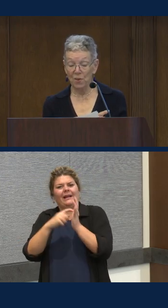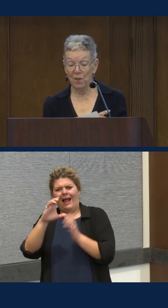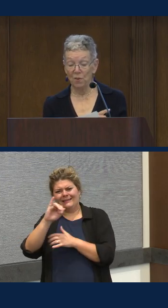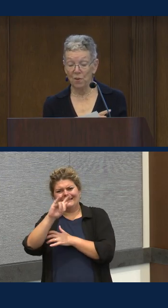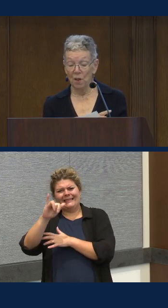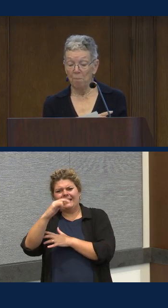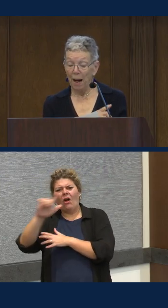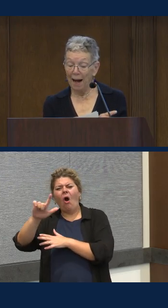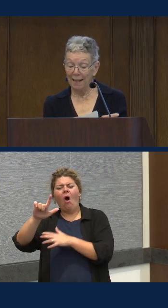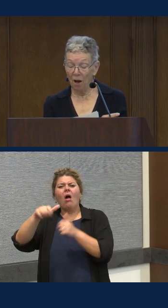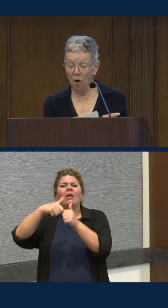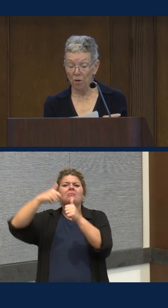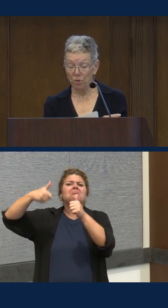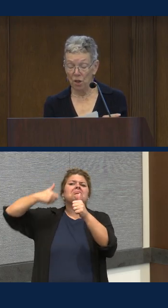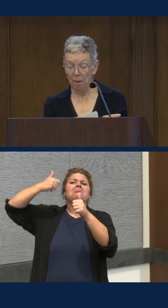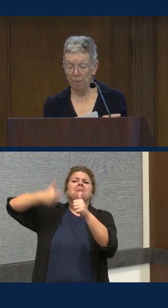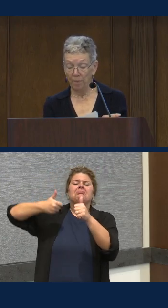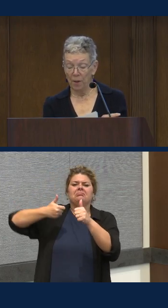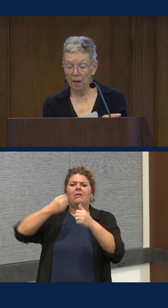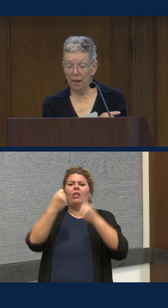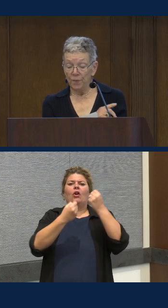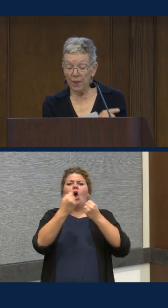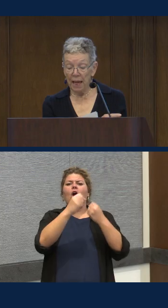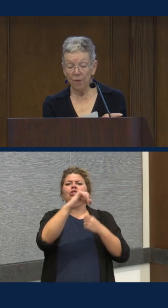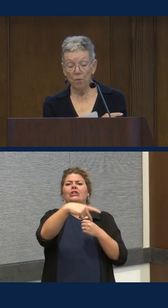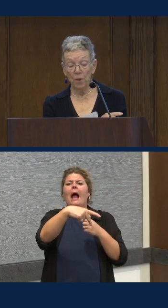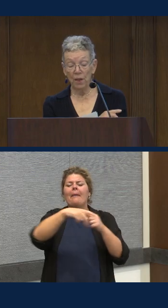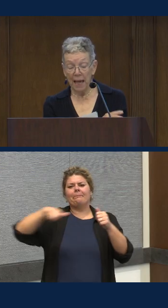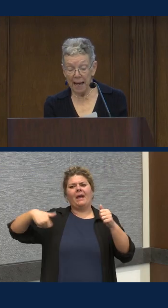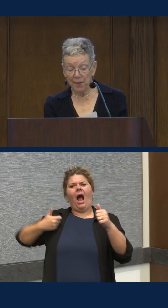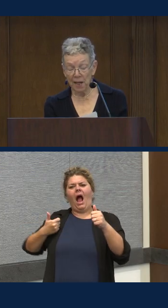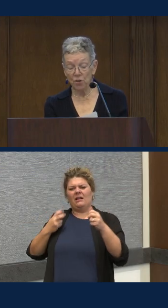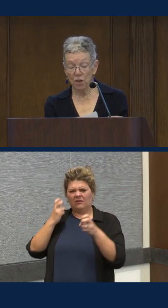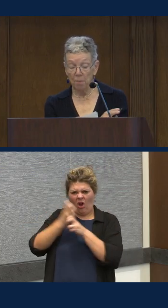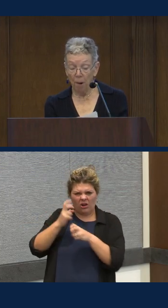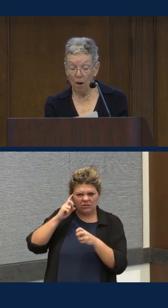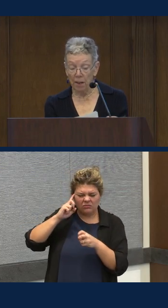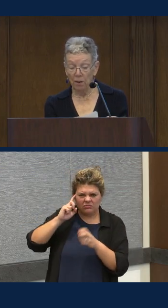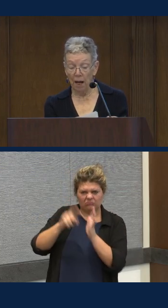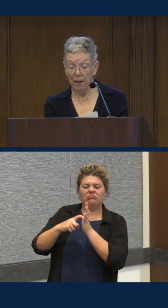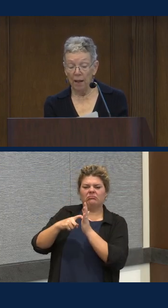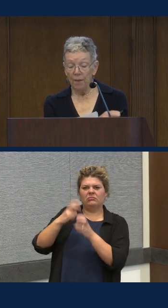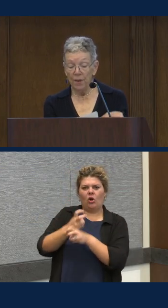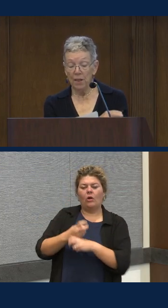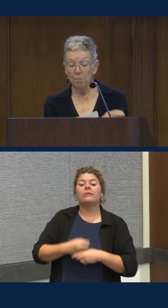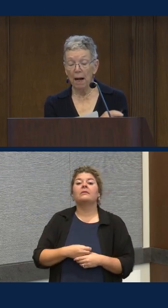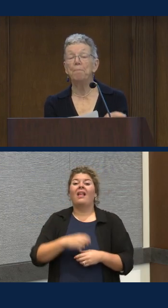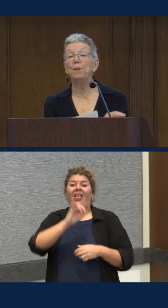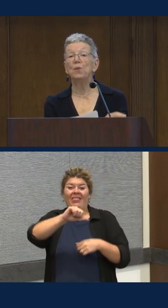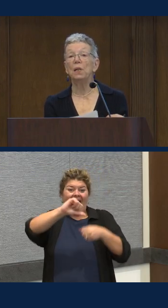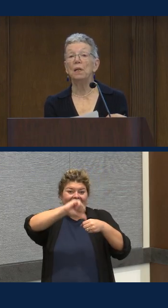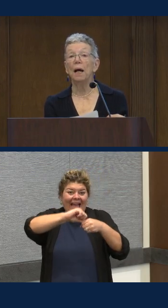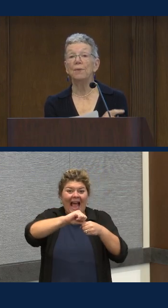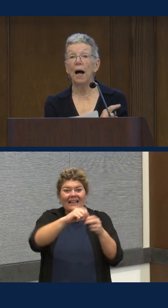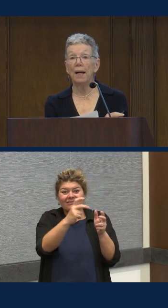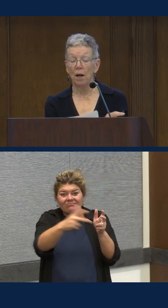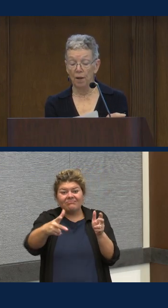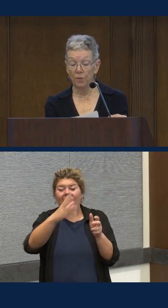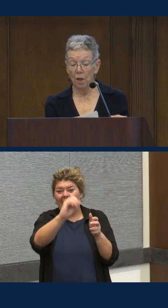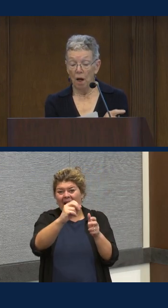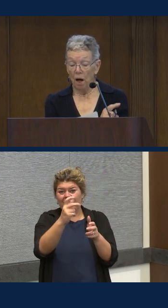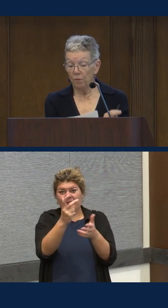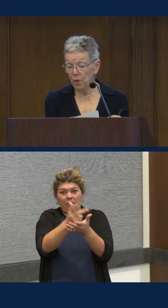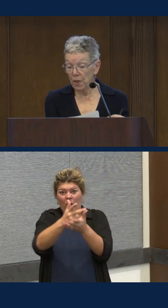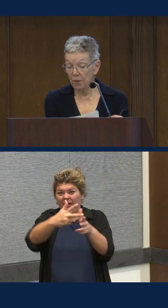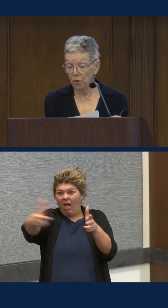the distance, behind the auto shop. Together with the gas station and parking lot, these might be seen as